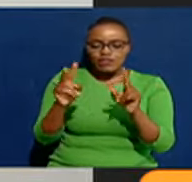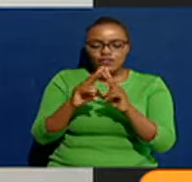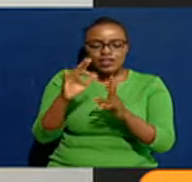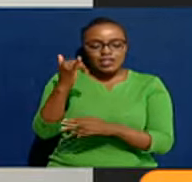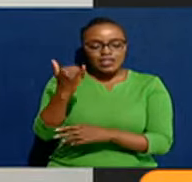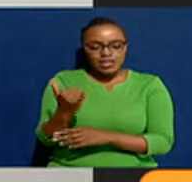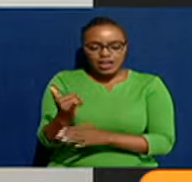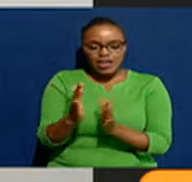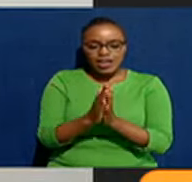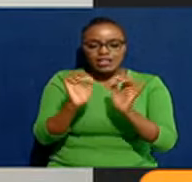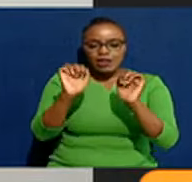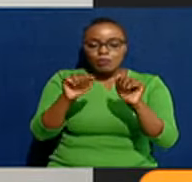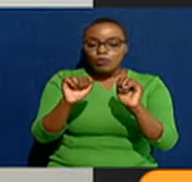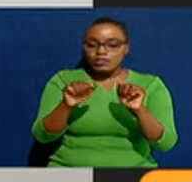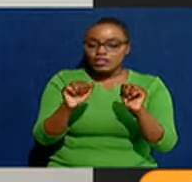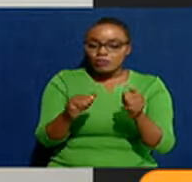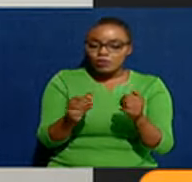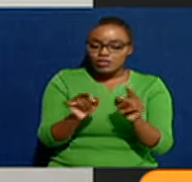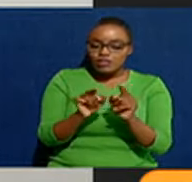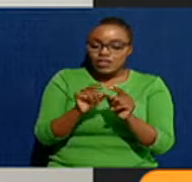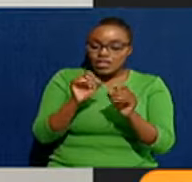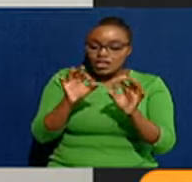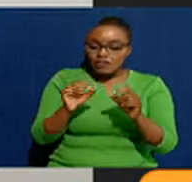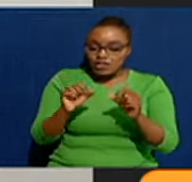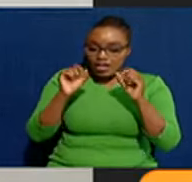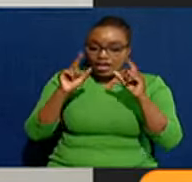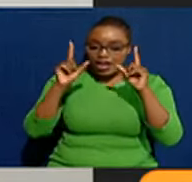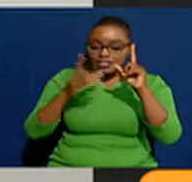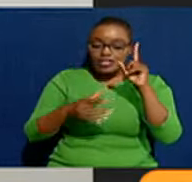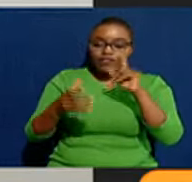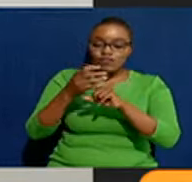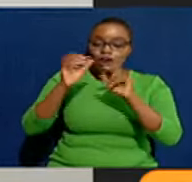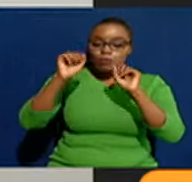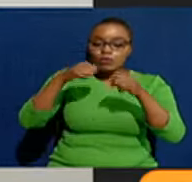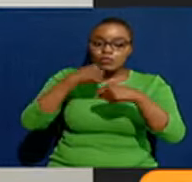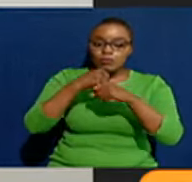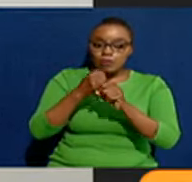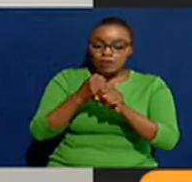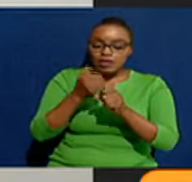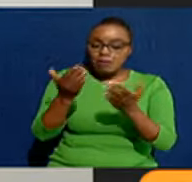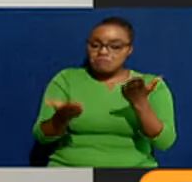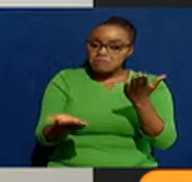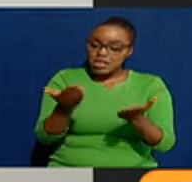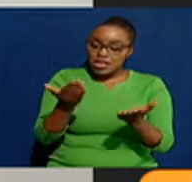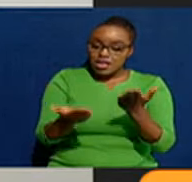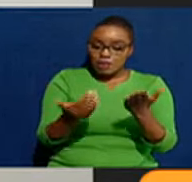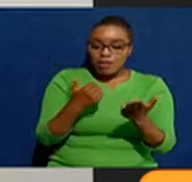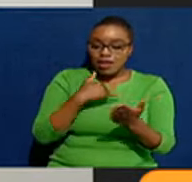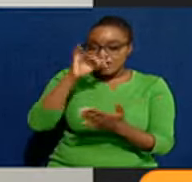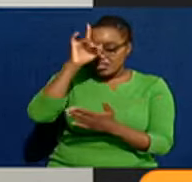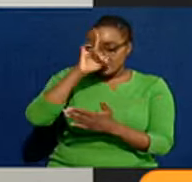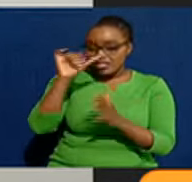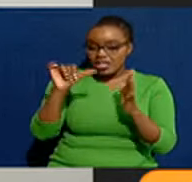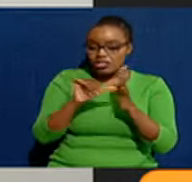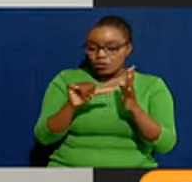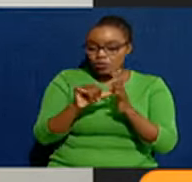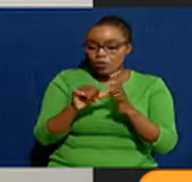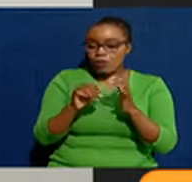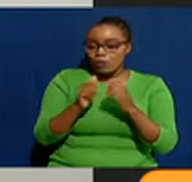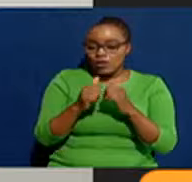which can, if it is realized, can cause perhaps serious issues to the